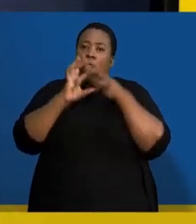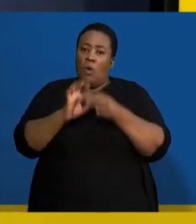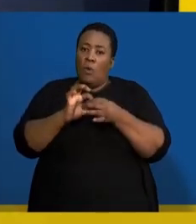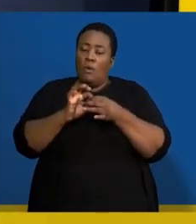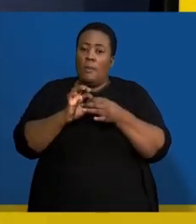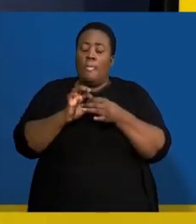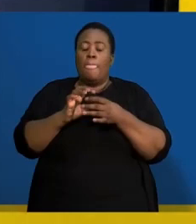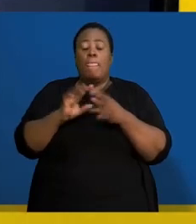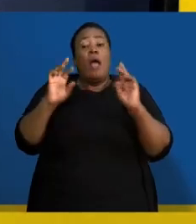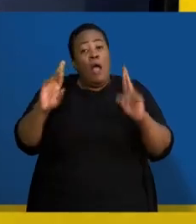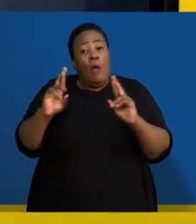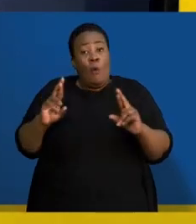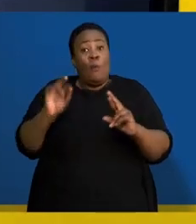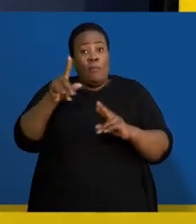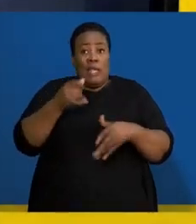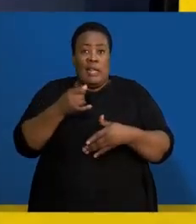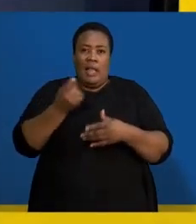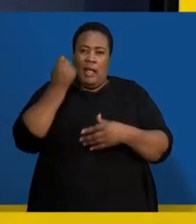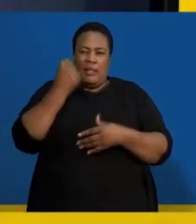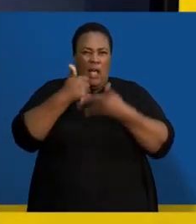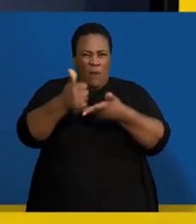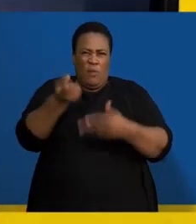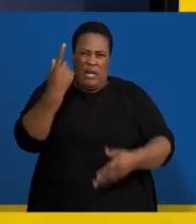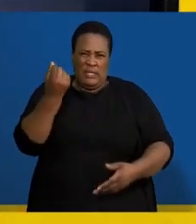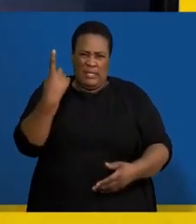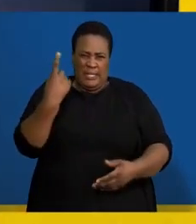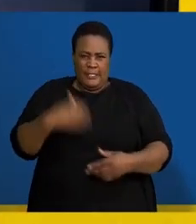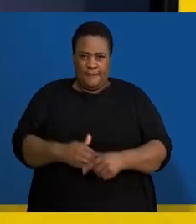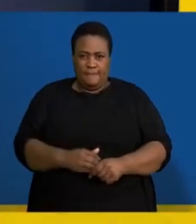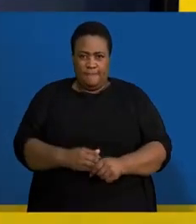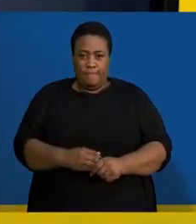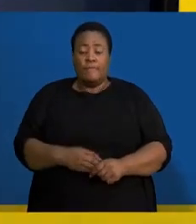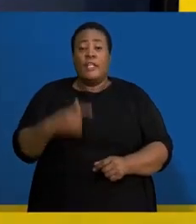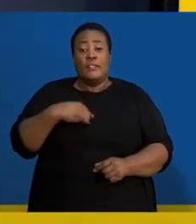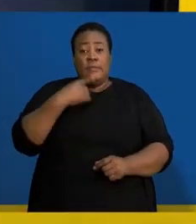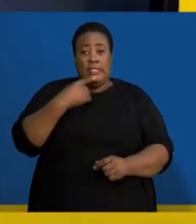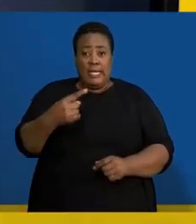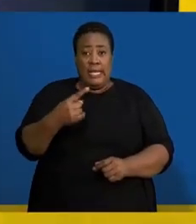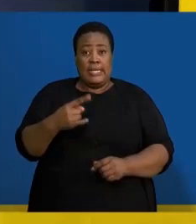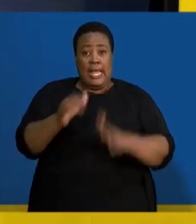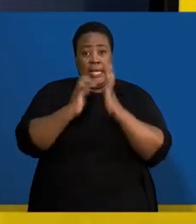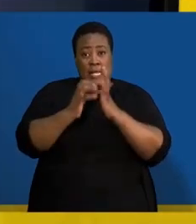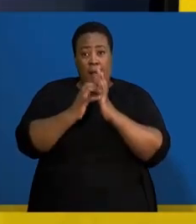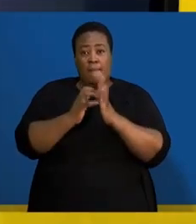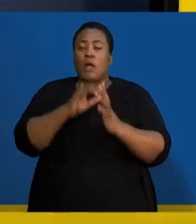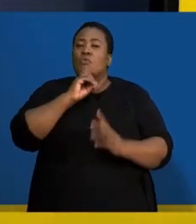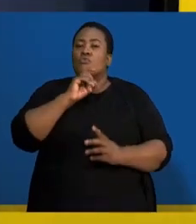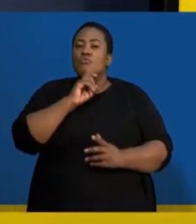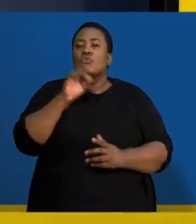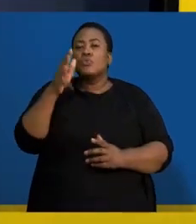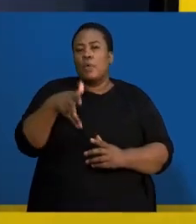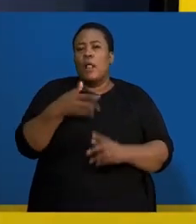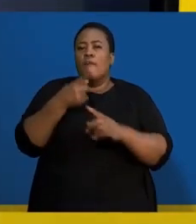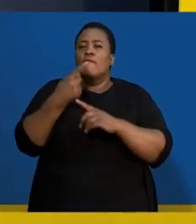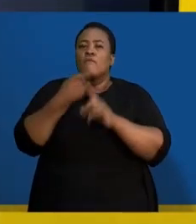to analyze a visual source. Okay, so as I said, we are going to use an example from last year's paper just